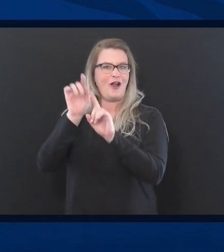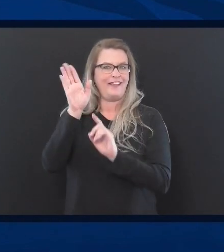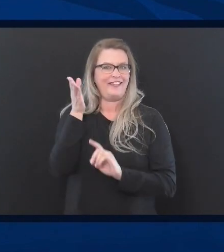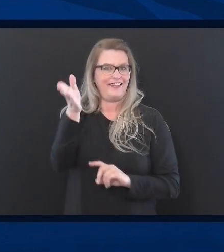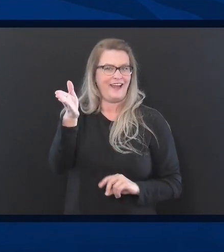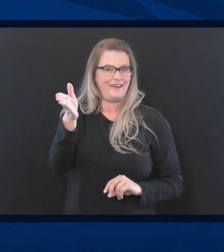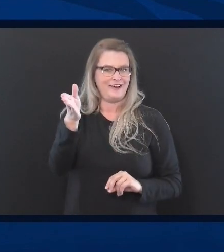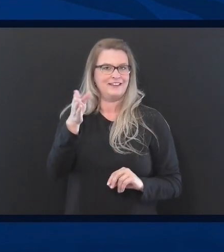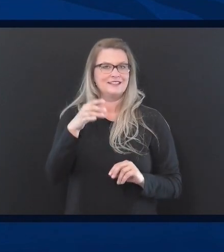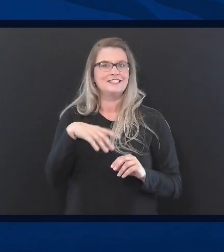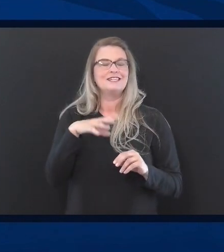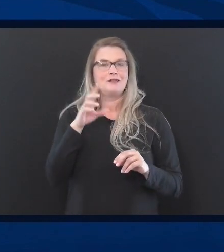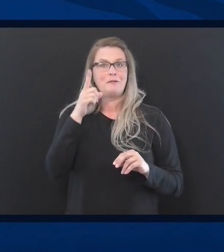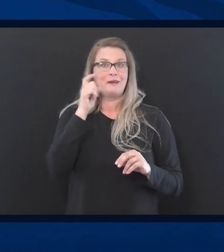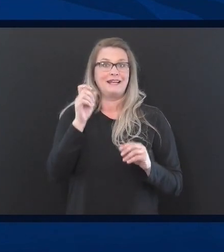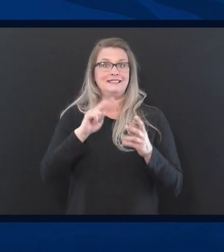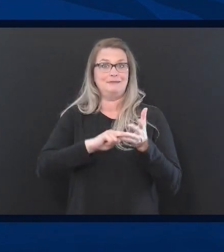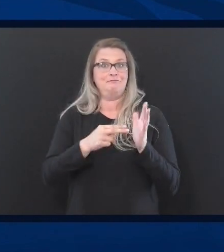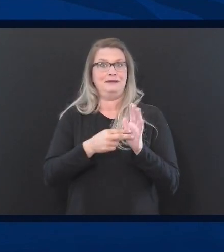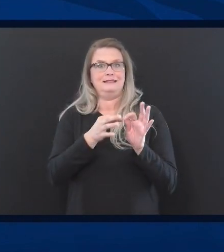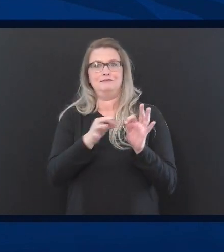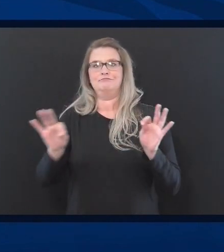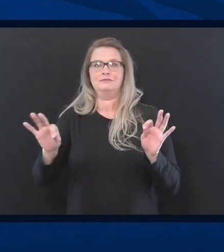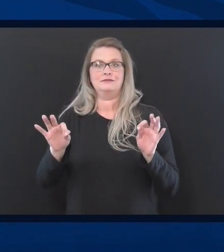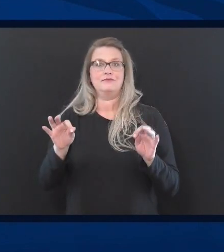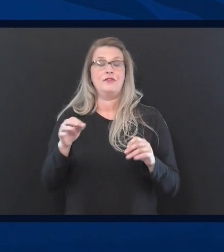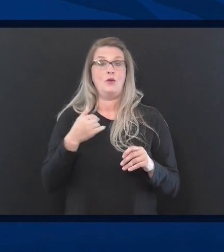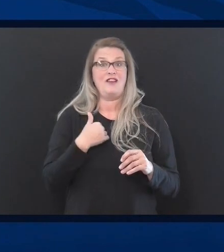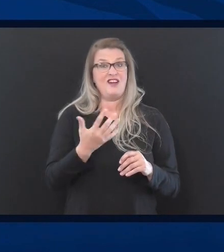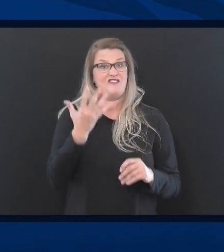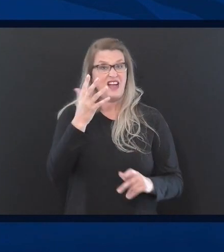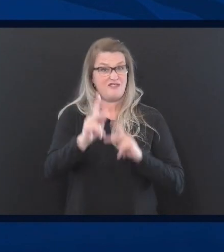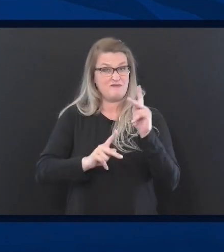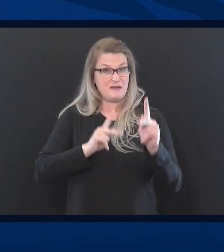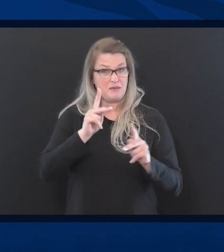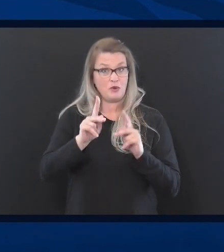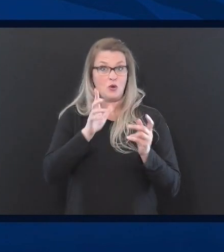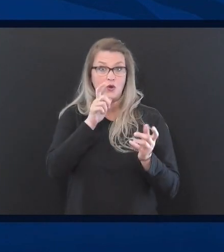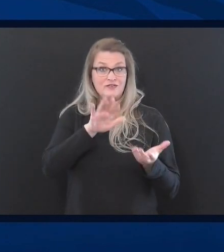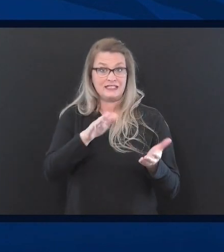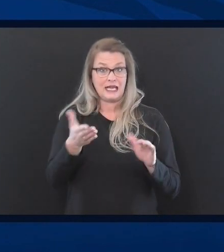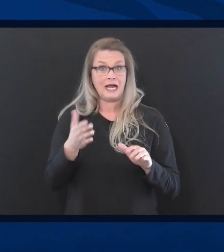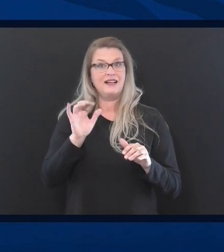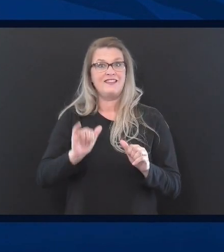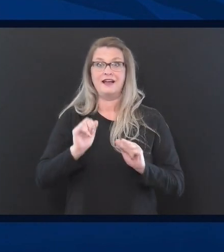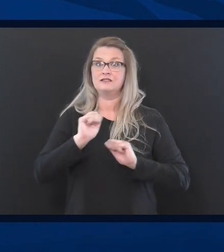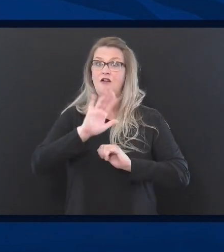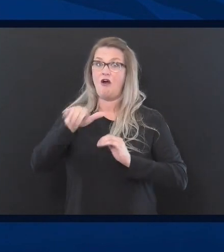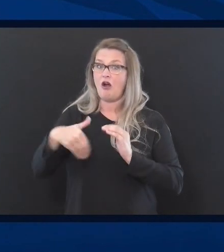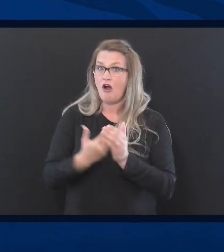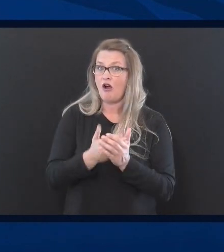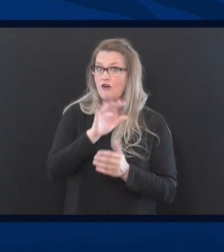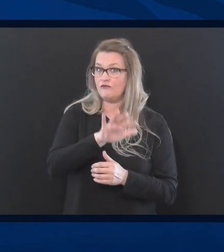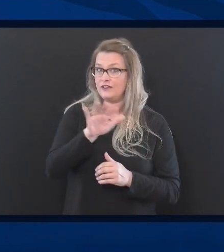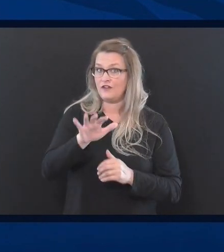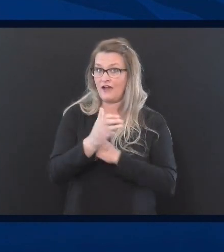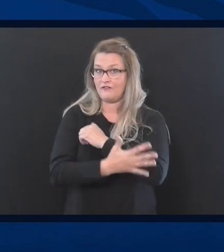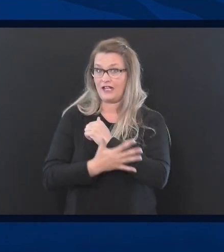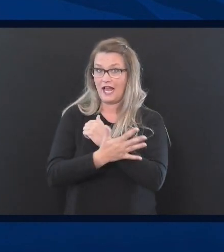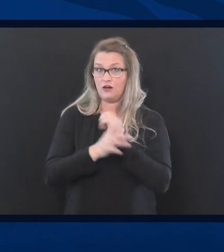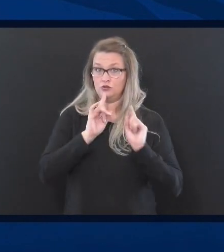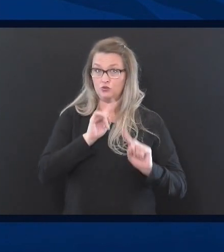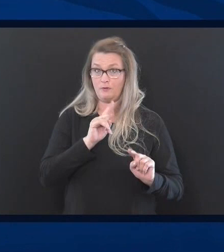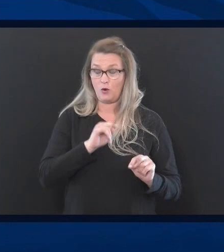what we mean by that. We've had 5 people that died, and this is now all 55 counties reporting. To the left are the 5